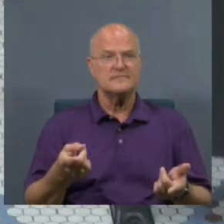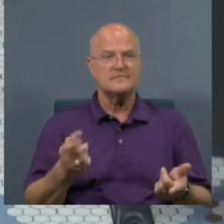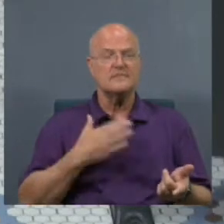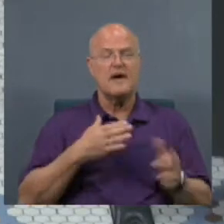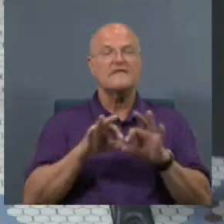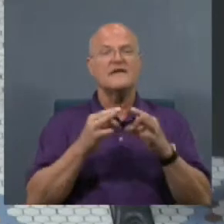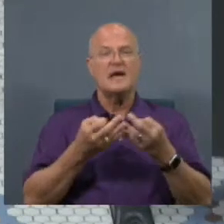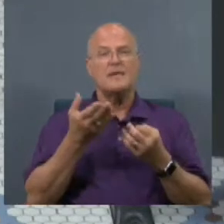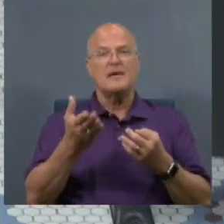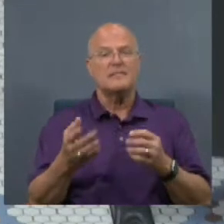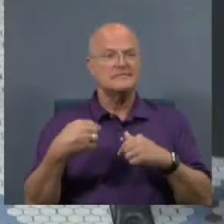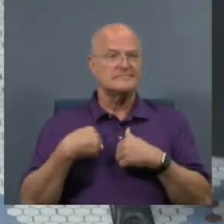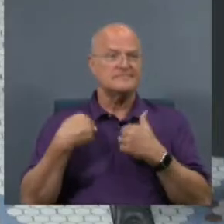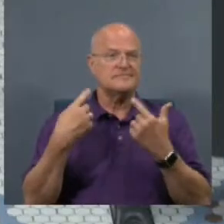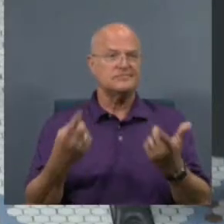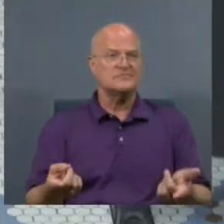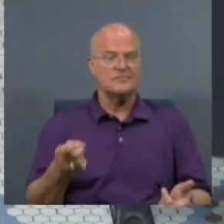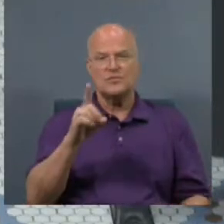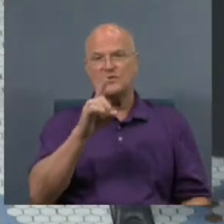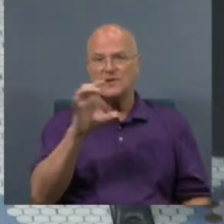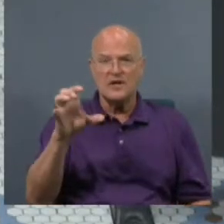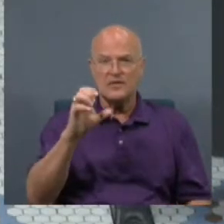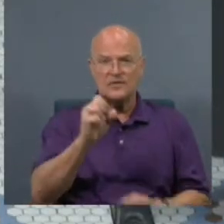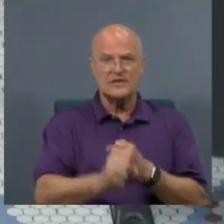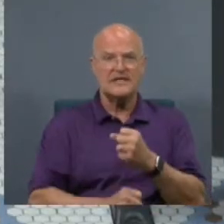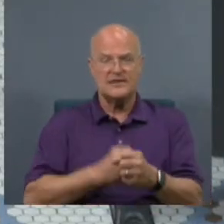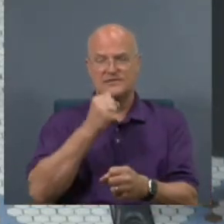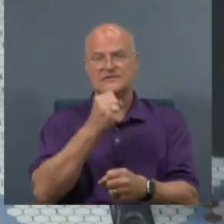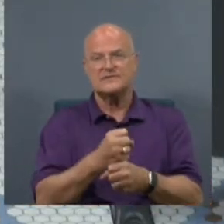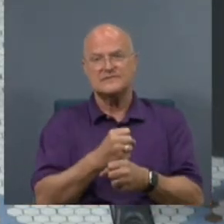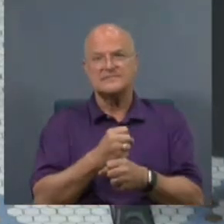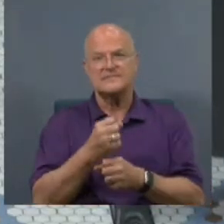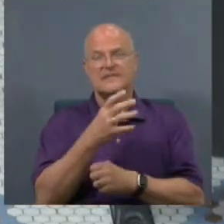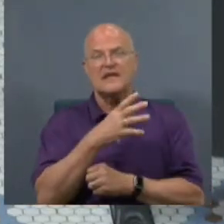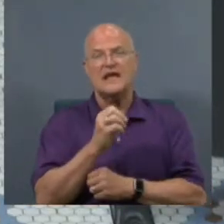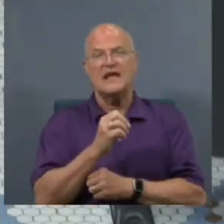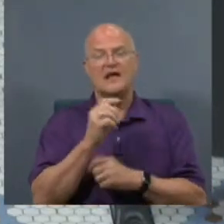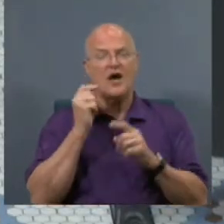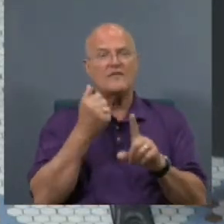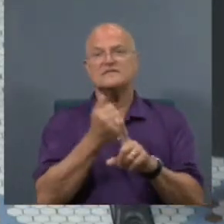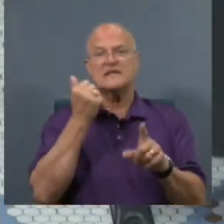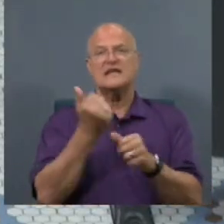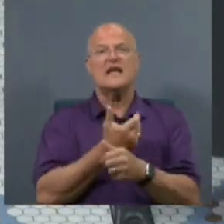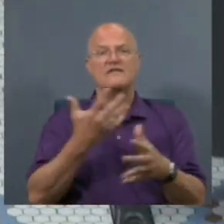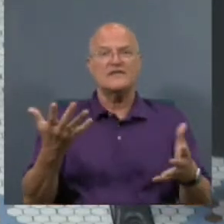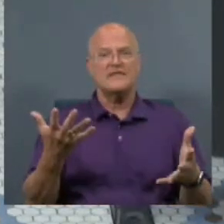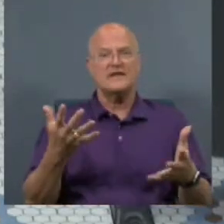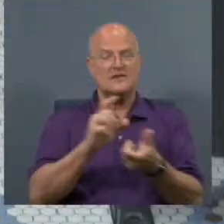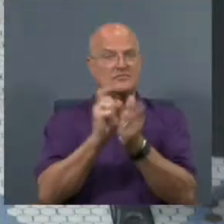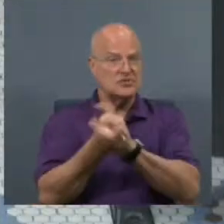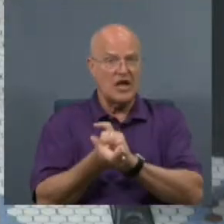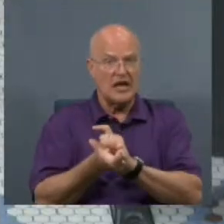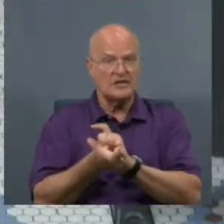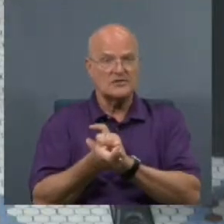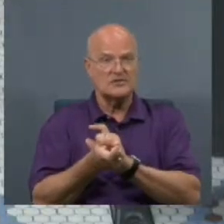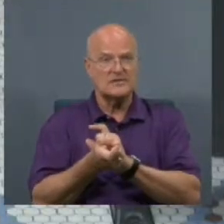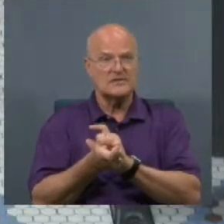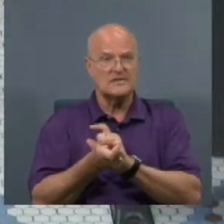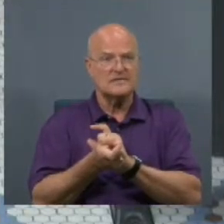our family has been over there for at least 100 years, and all of a sudden everything's gonna change, you